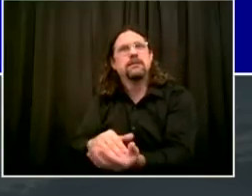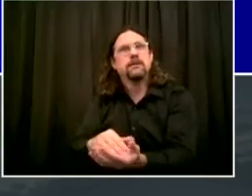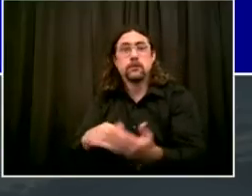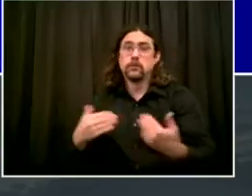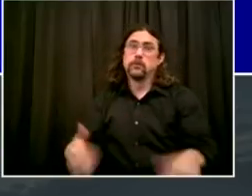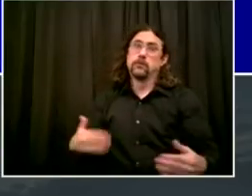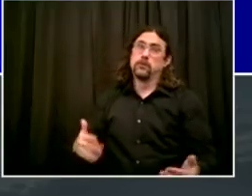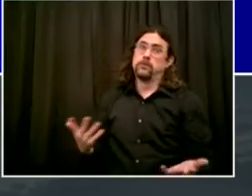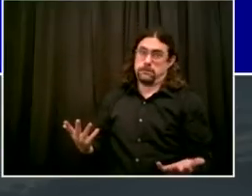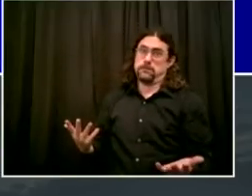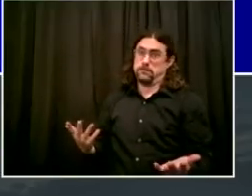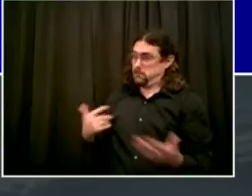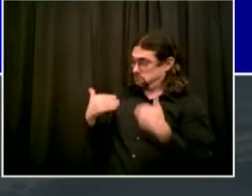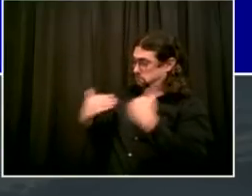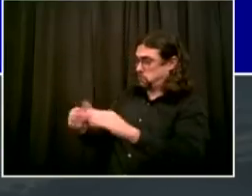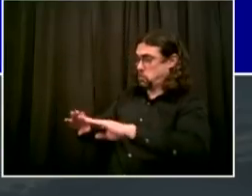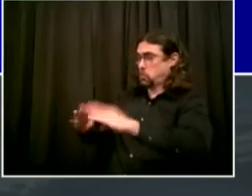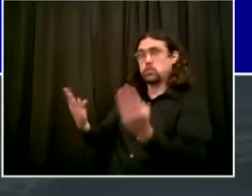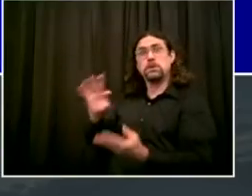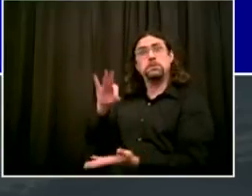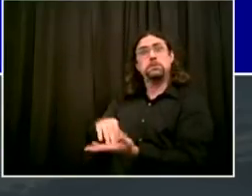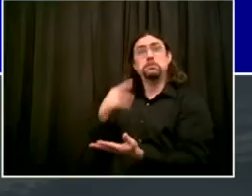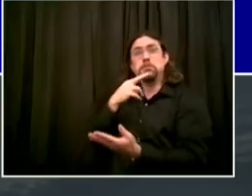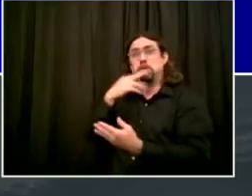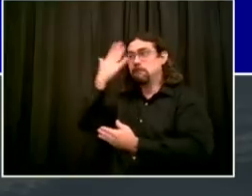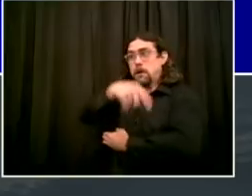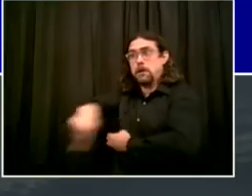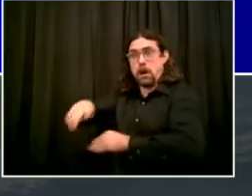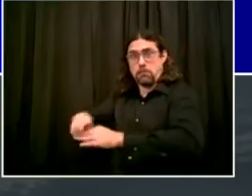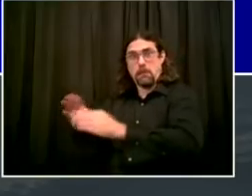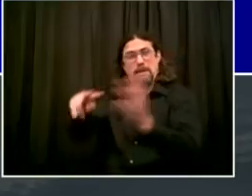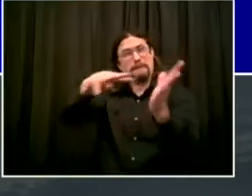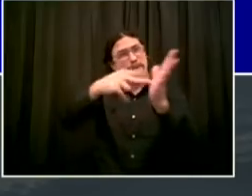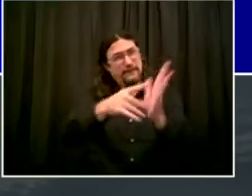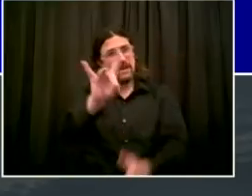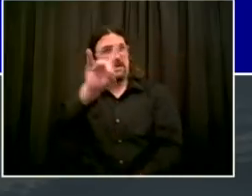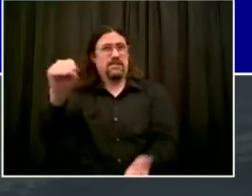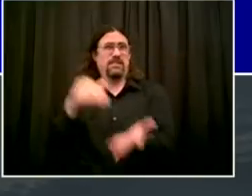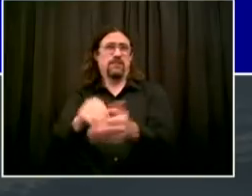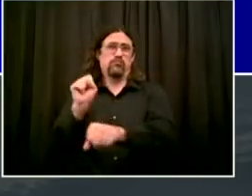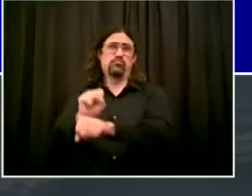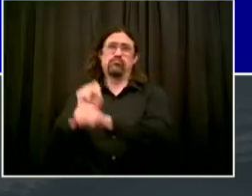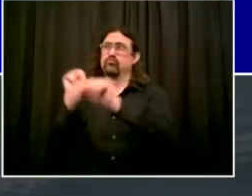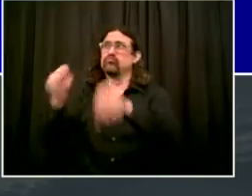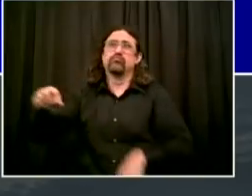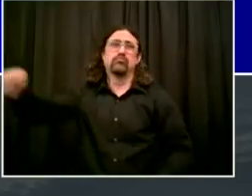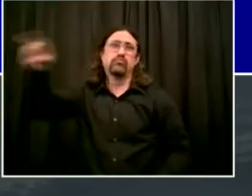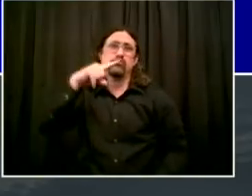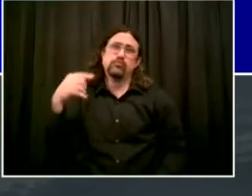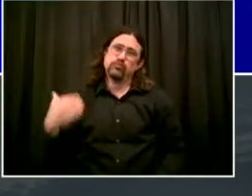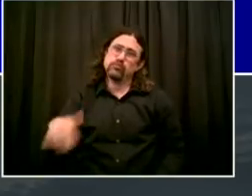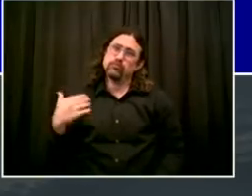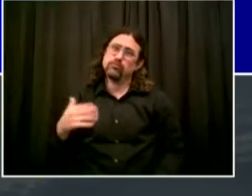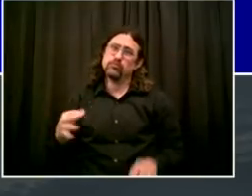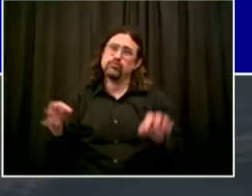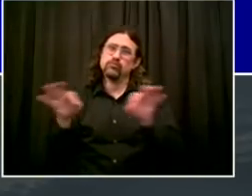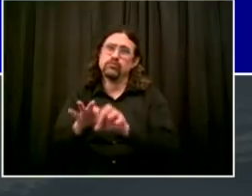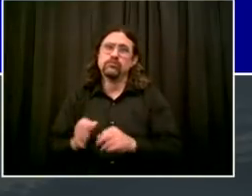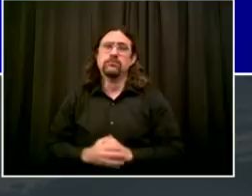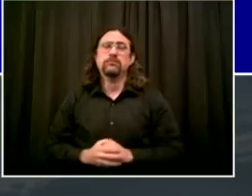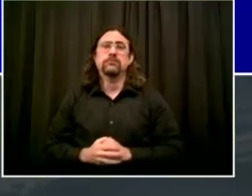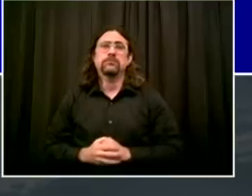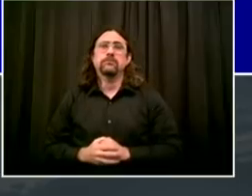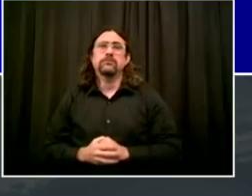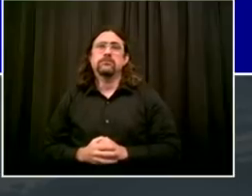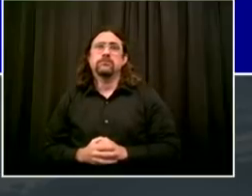back. Think what this means for their families. This means hundreds of thousands of people, by extension, getting